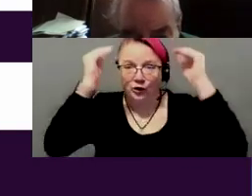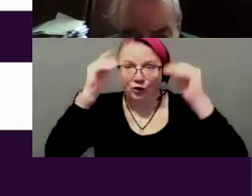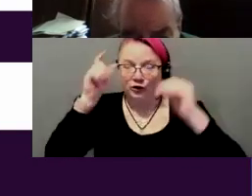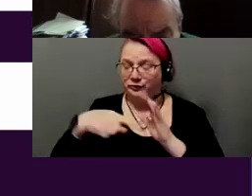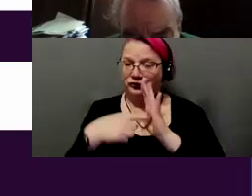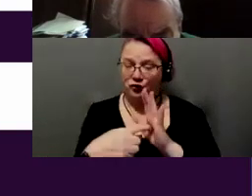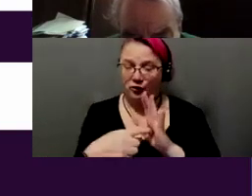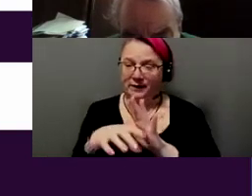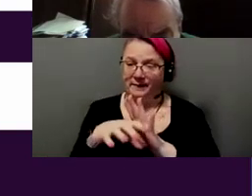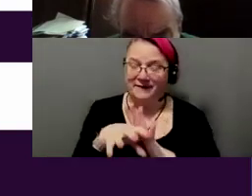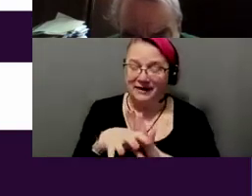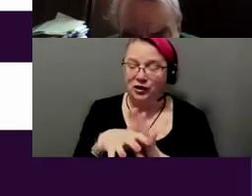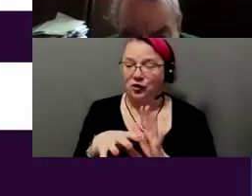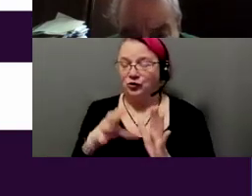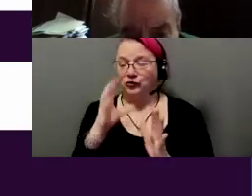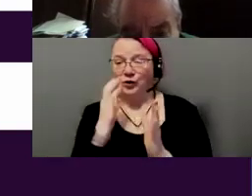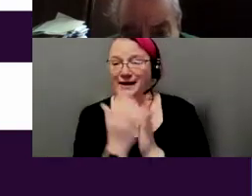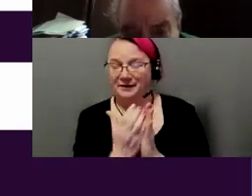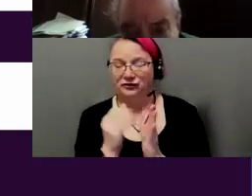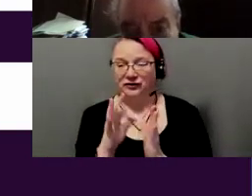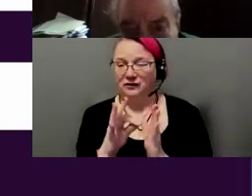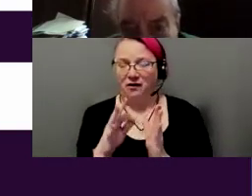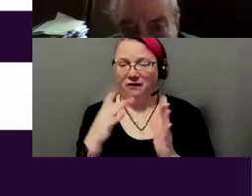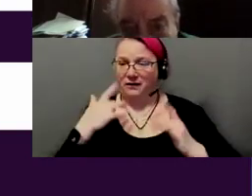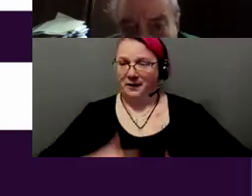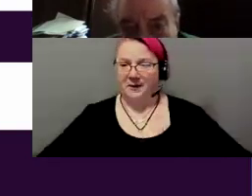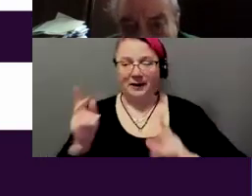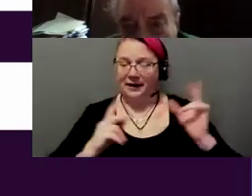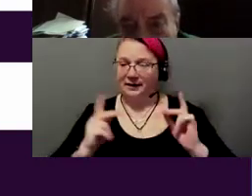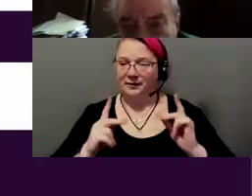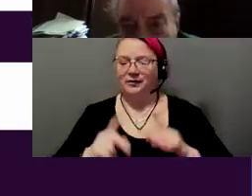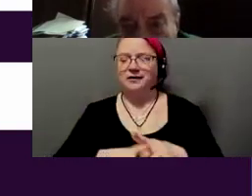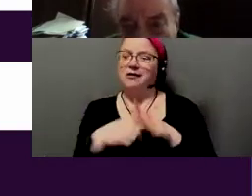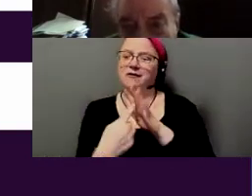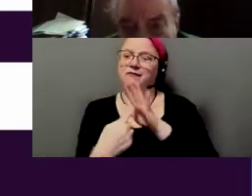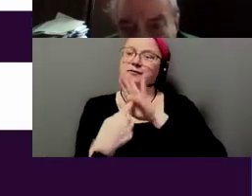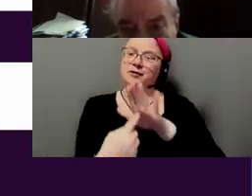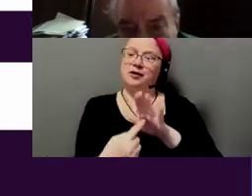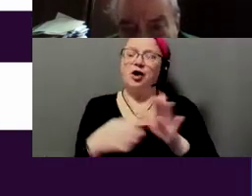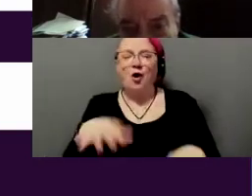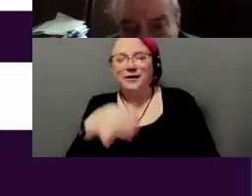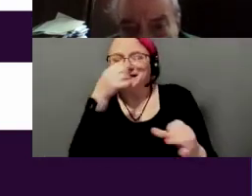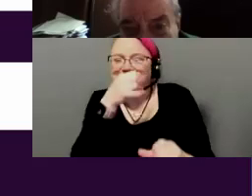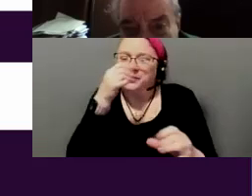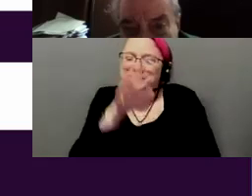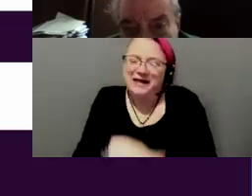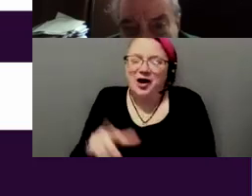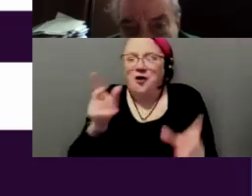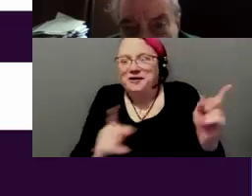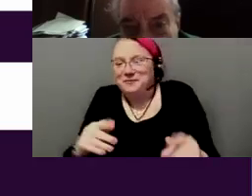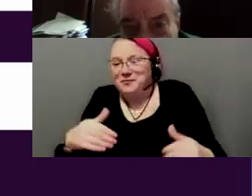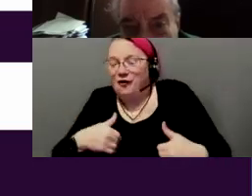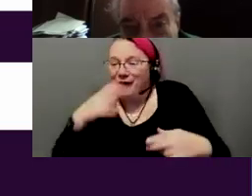or images of naked people. It's often initially presented as, oh, isn't this so silly? Or these people are having